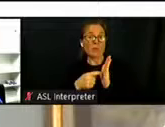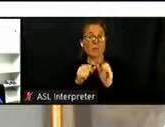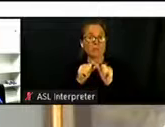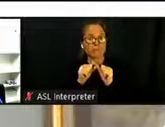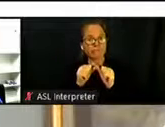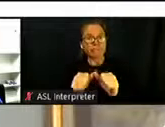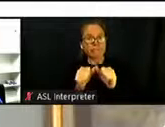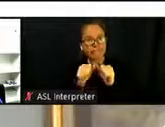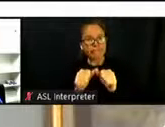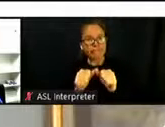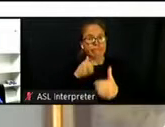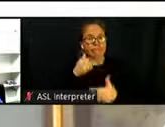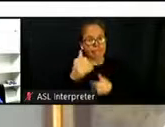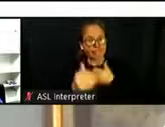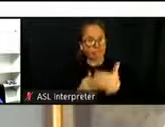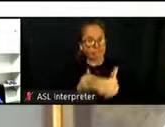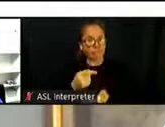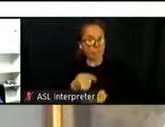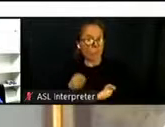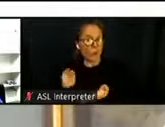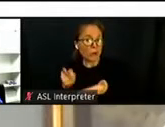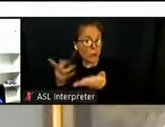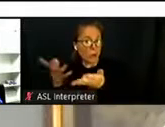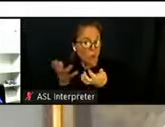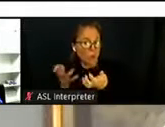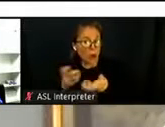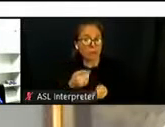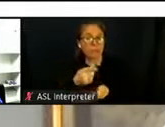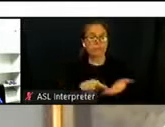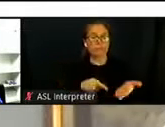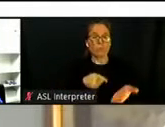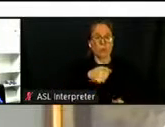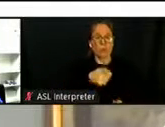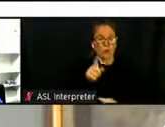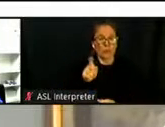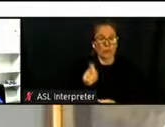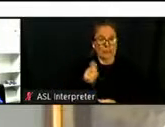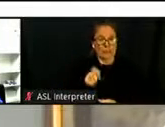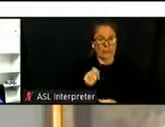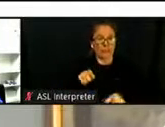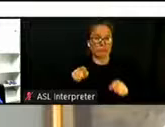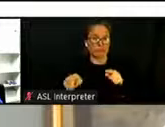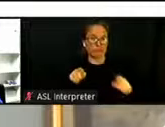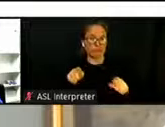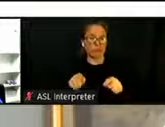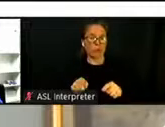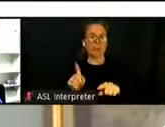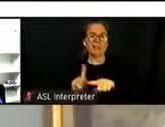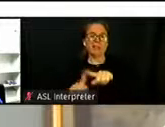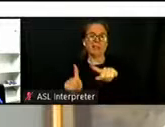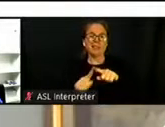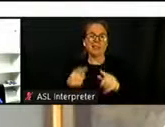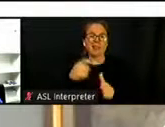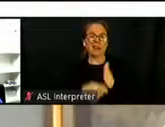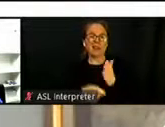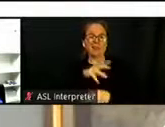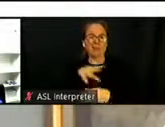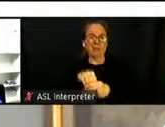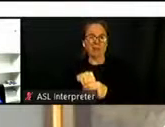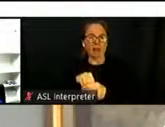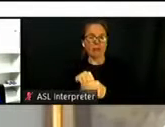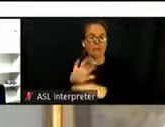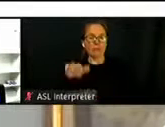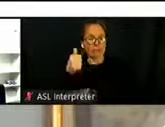and wants. You know, both have two types of spending to consider: fixed expenses and